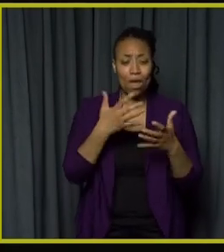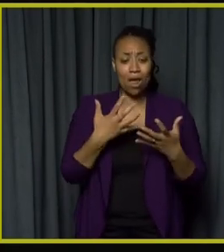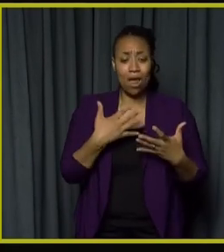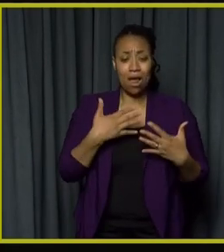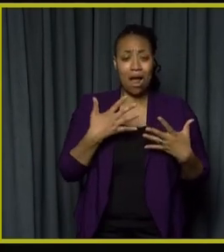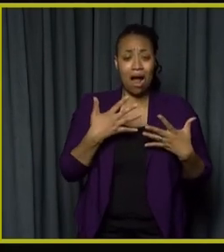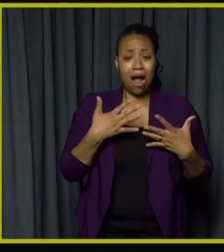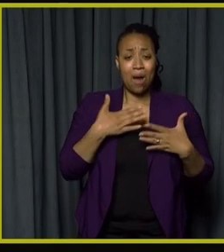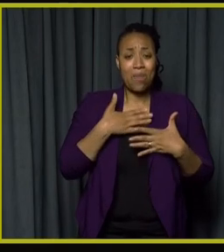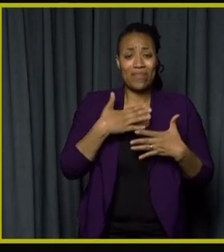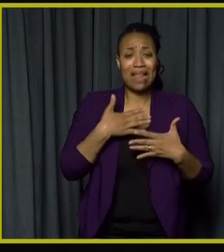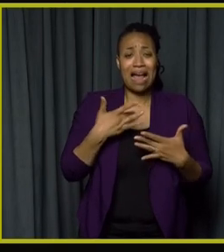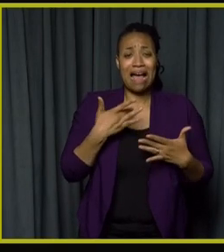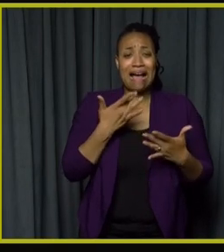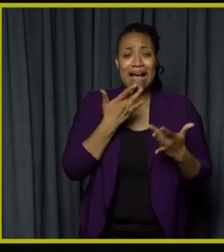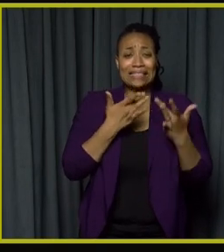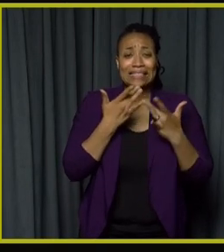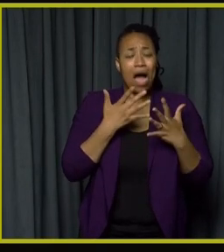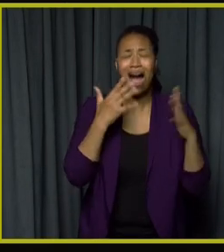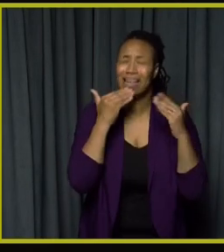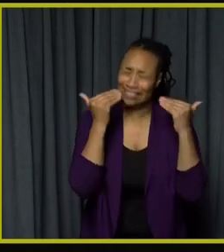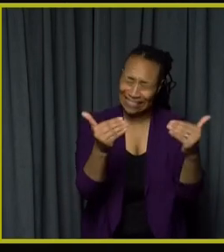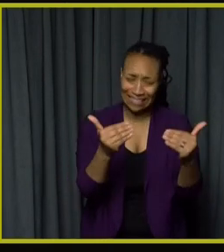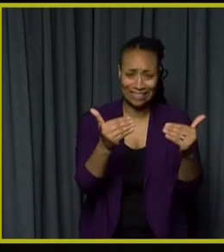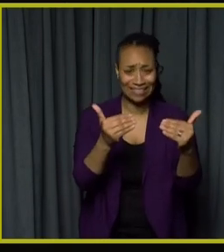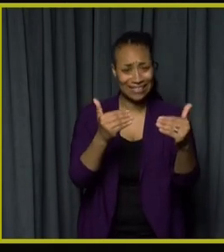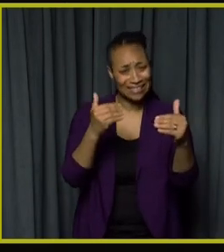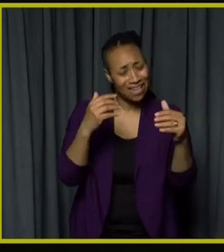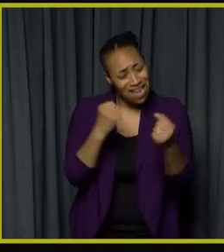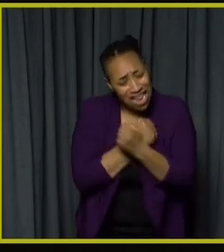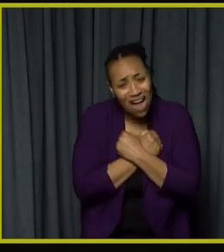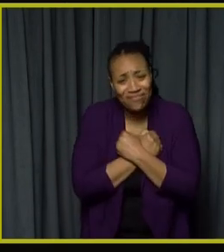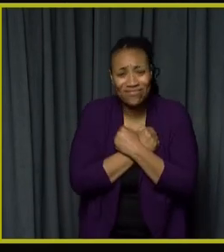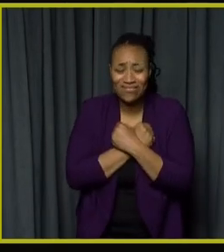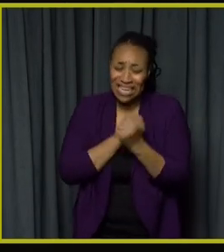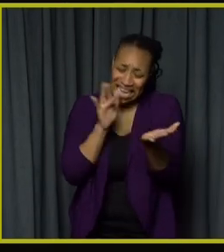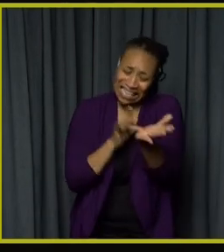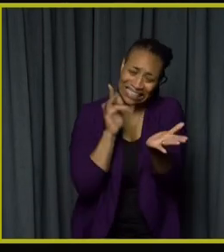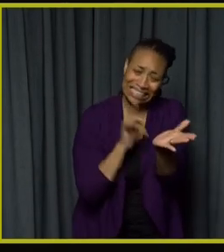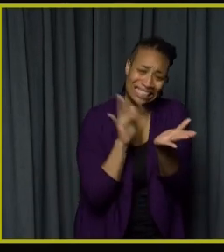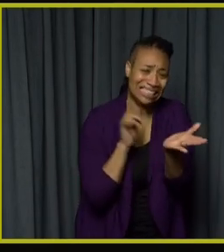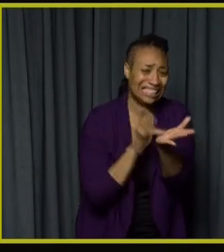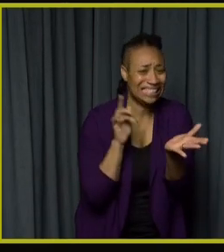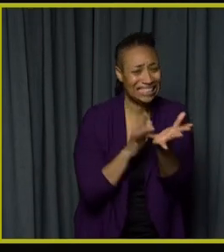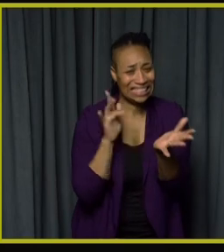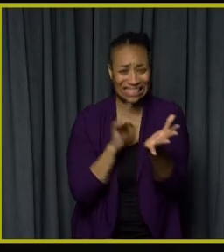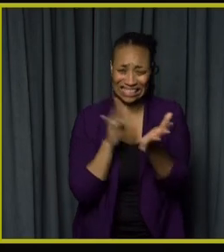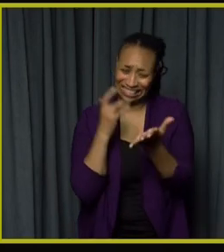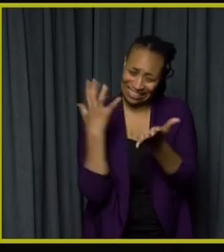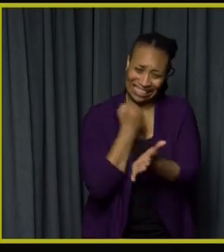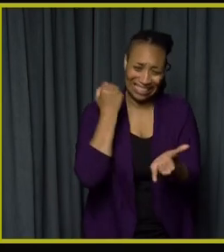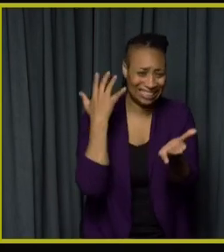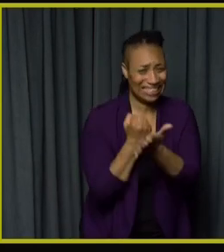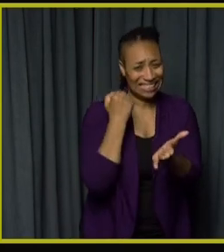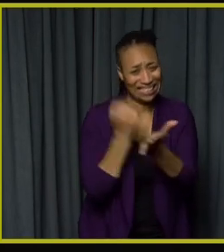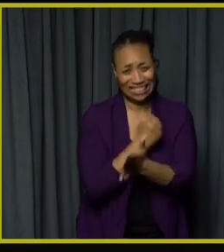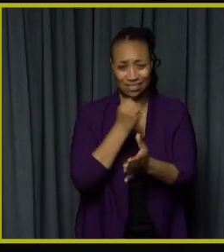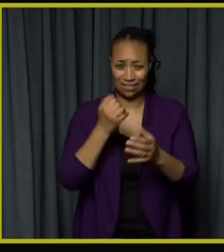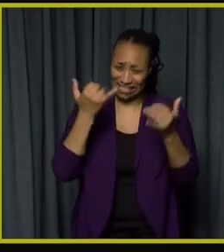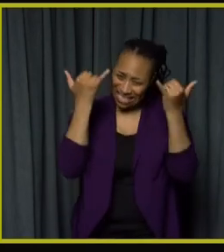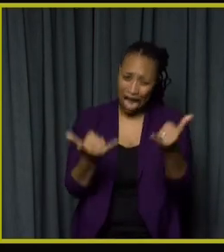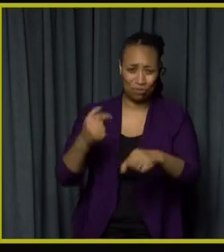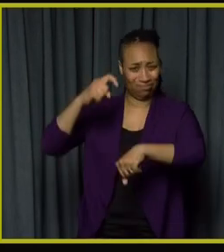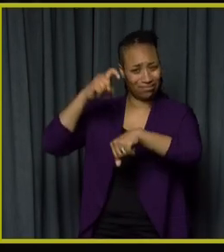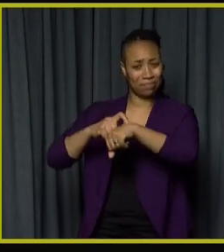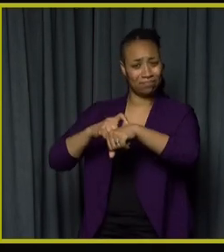to fight for love and truth and justice. It's time to believe again. It's time to challenge